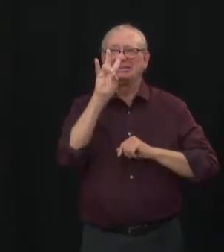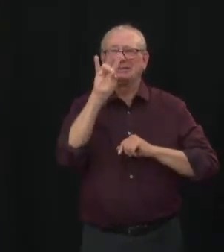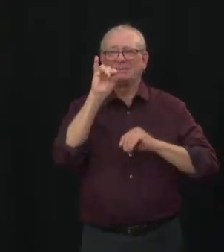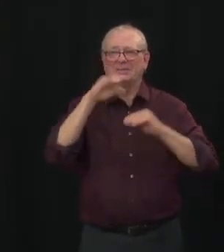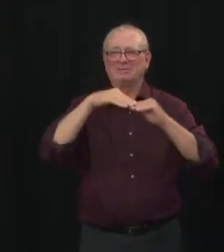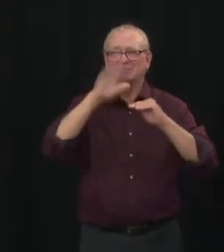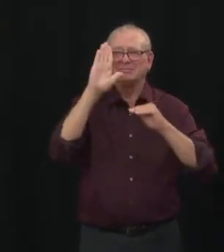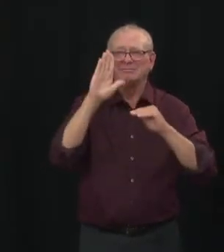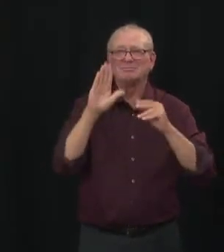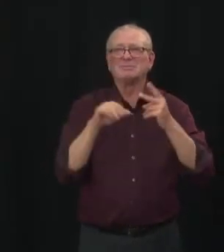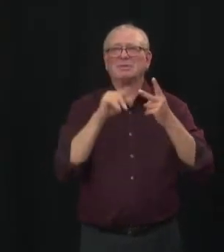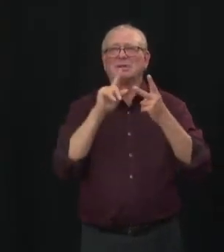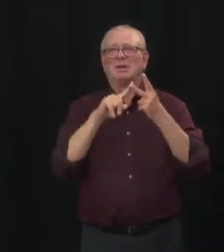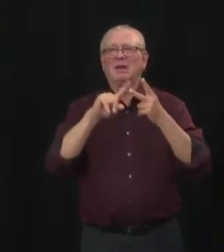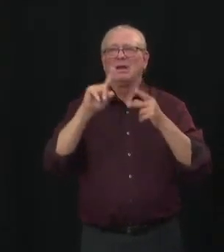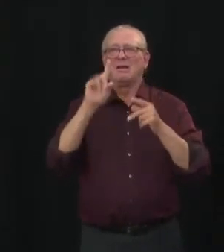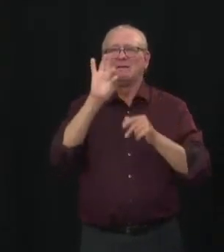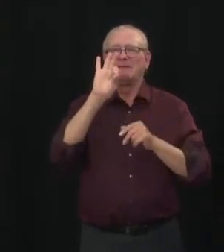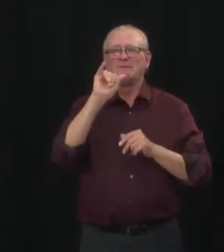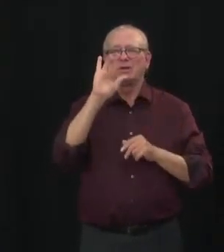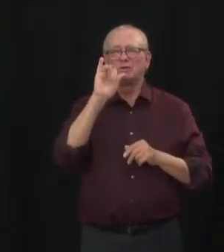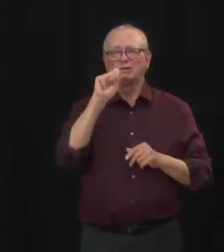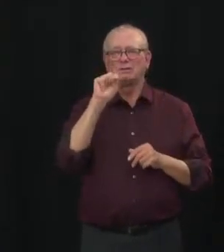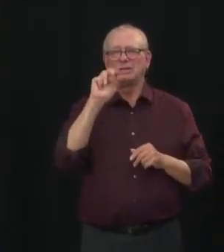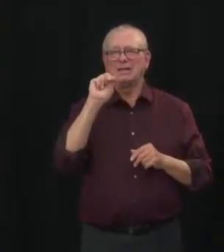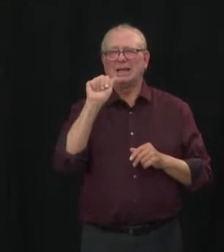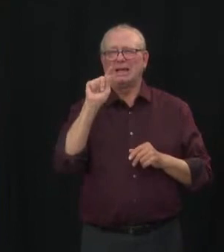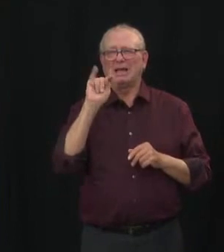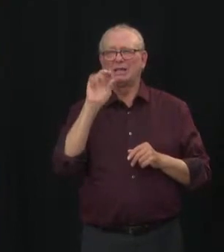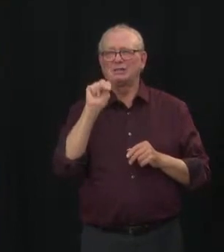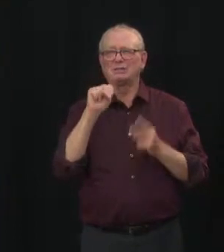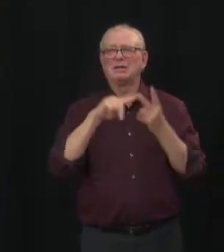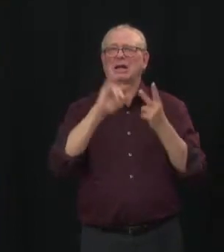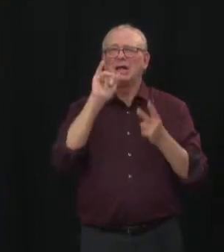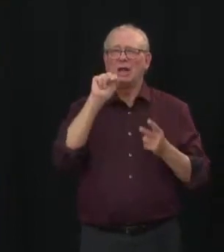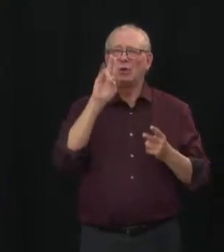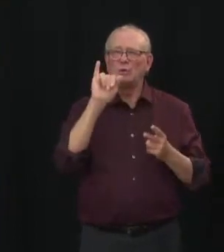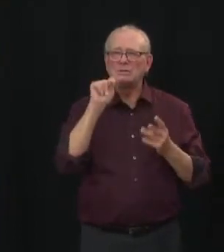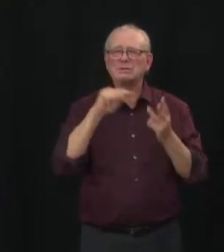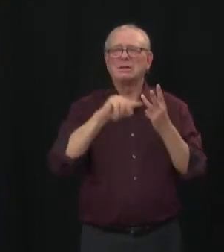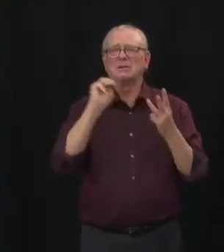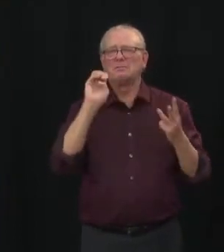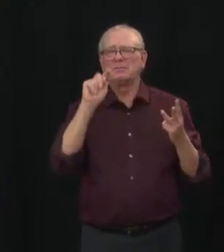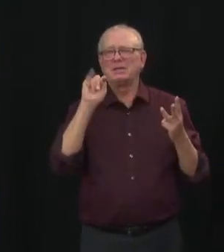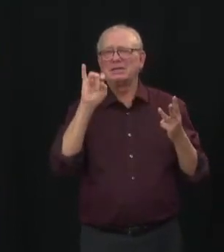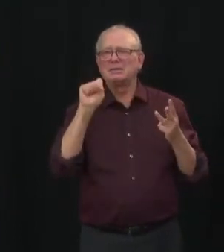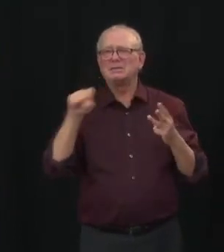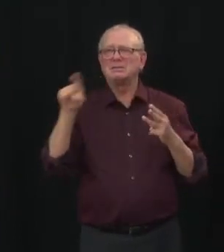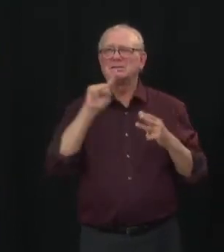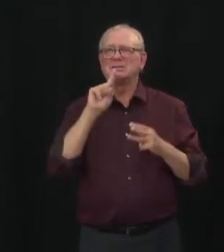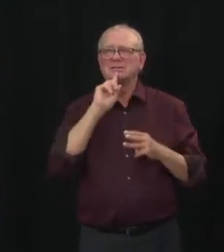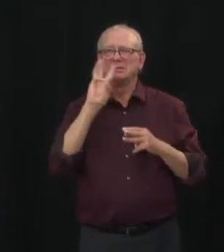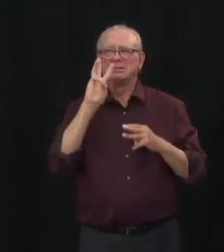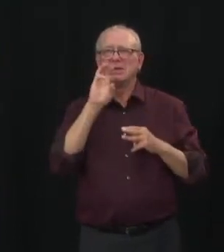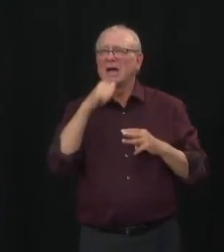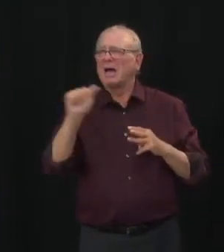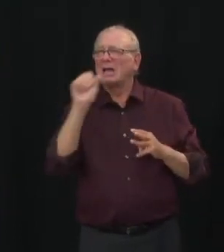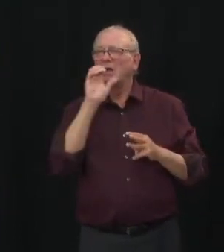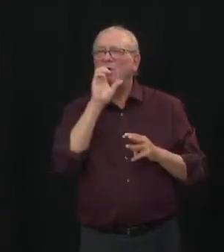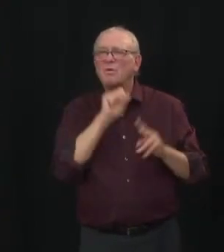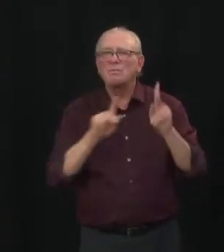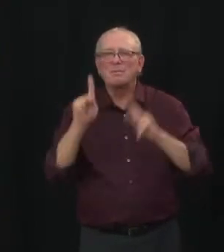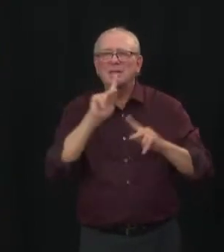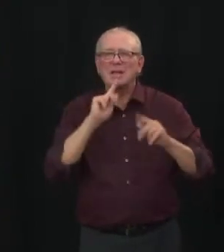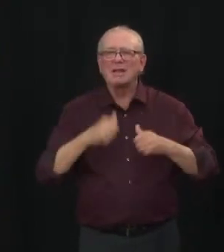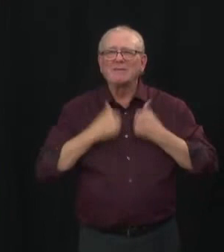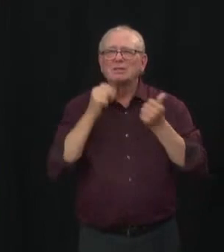Inuit, and Métis people aged 65 and older, and all residents in seniors' congregate care facilities, provided that at least 5